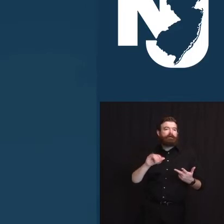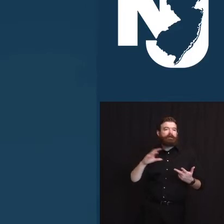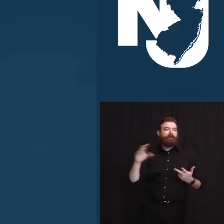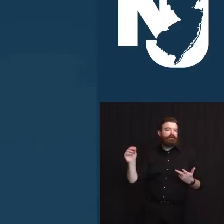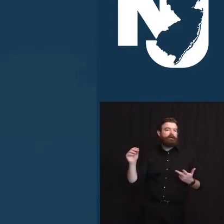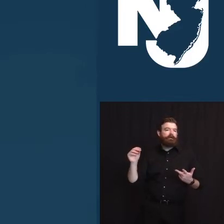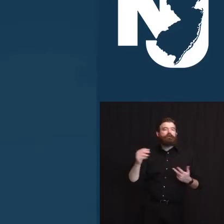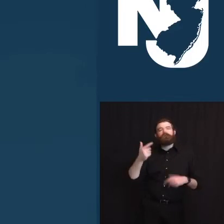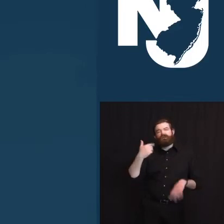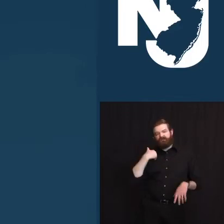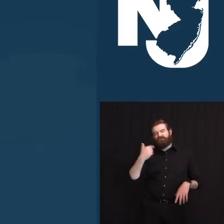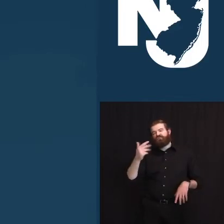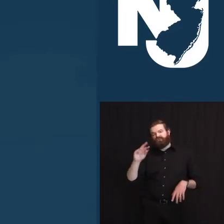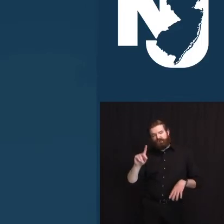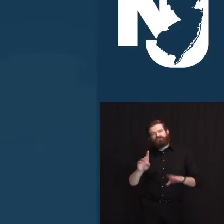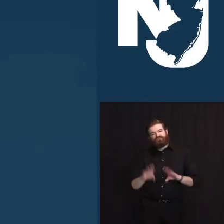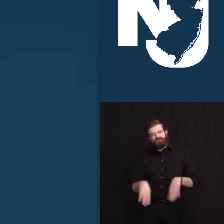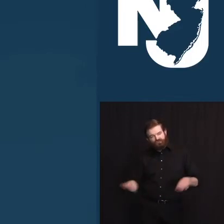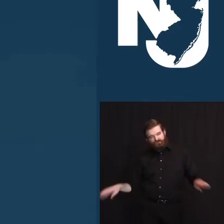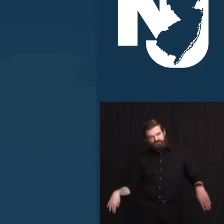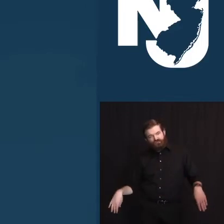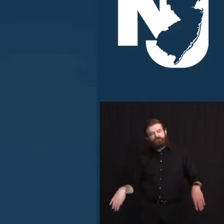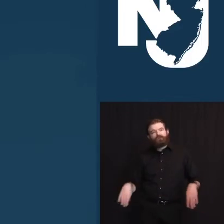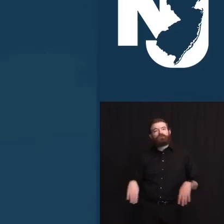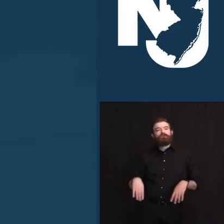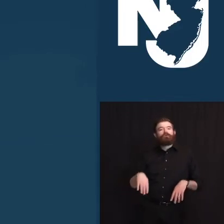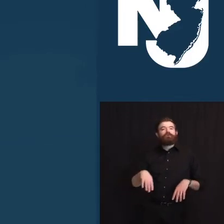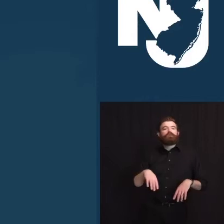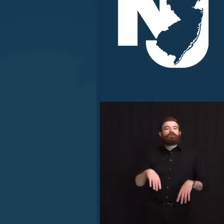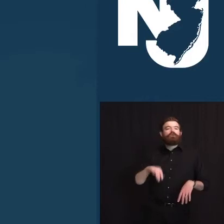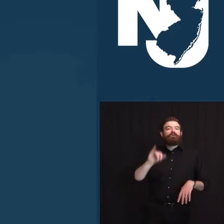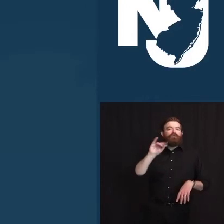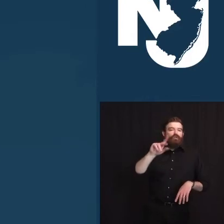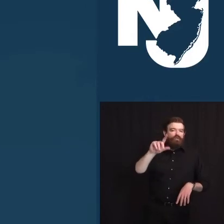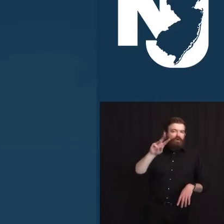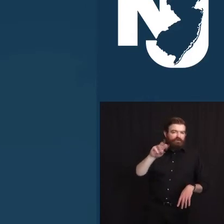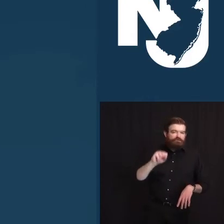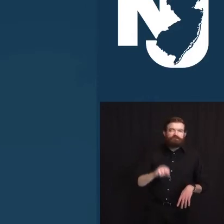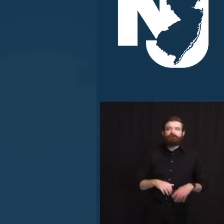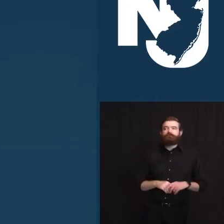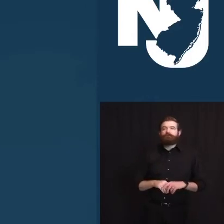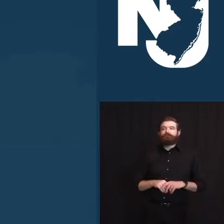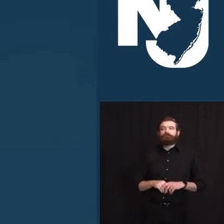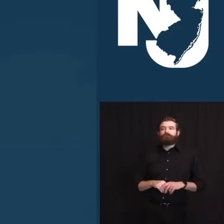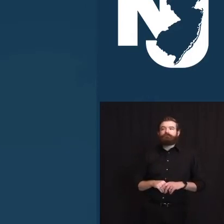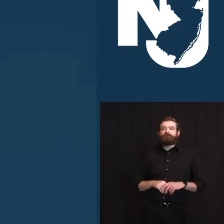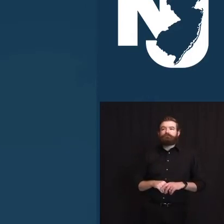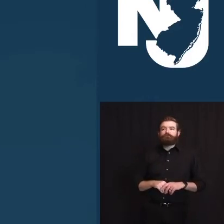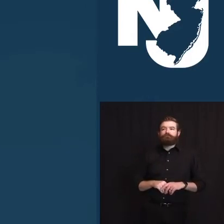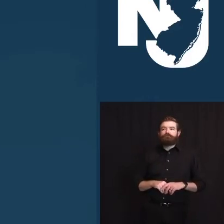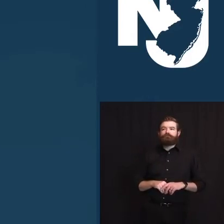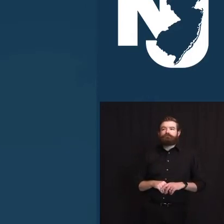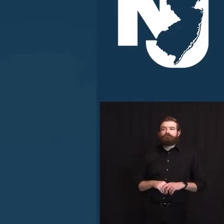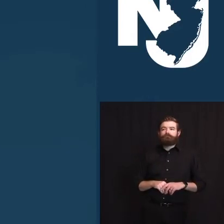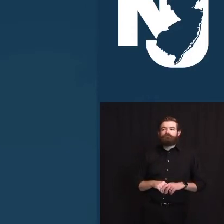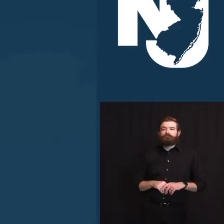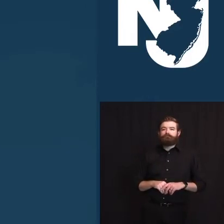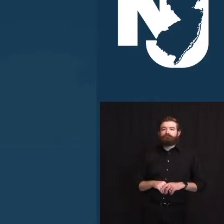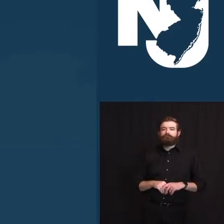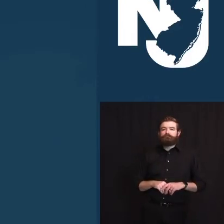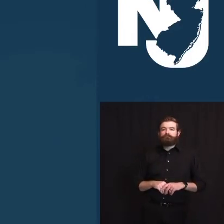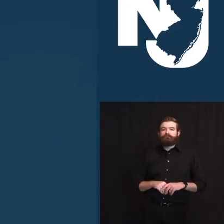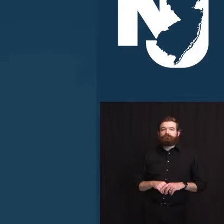and Olivia. He's also survived by his sisters, Joanne and her husband Lynn, and Nancy and her husband Bobby, and brothers Danny